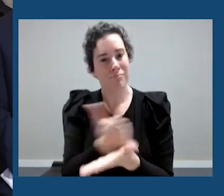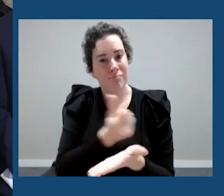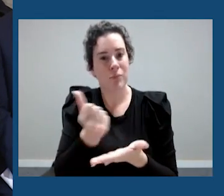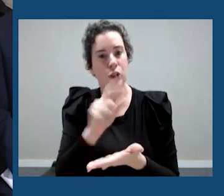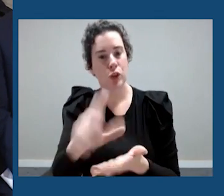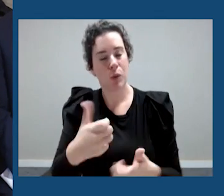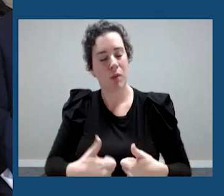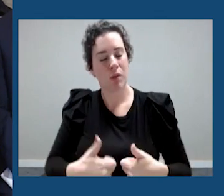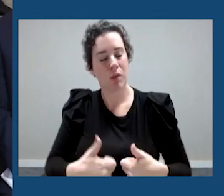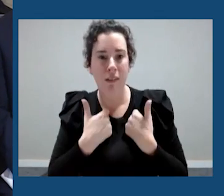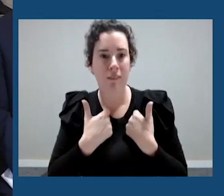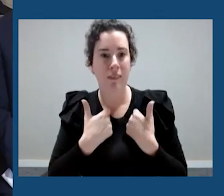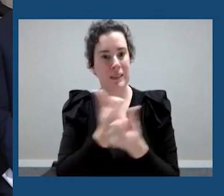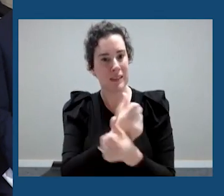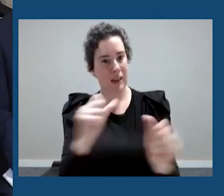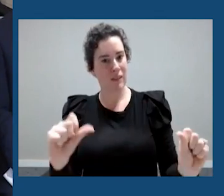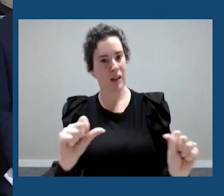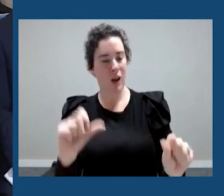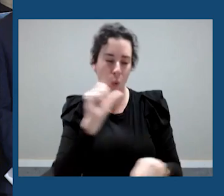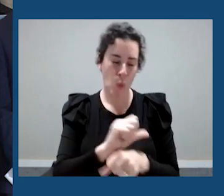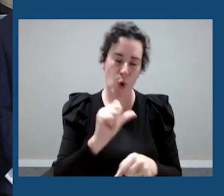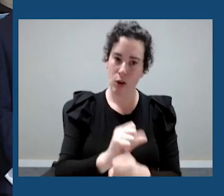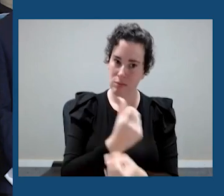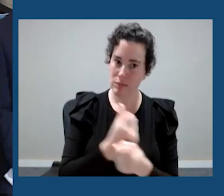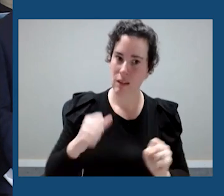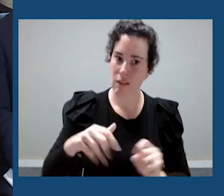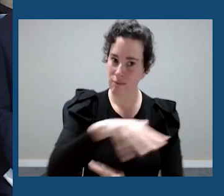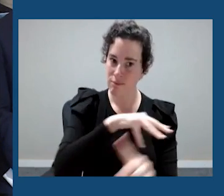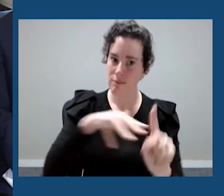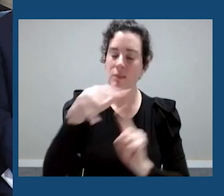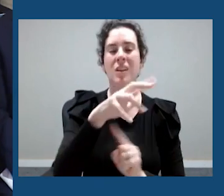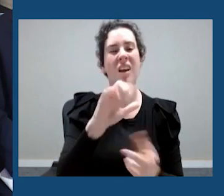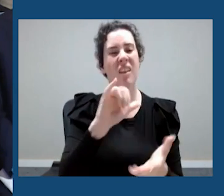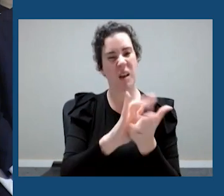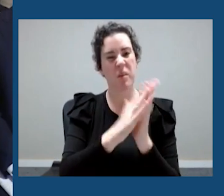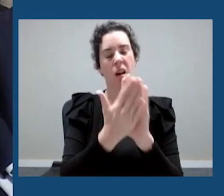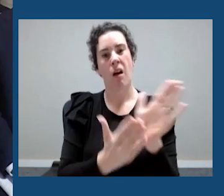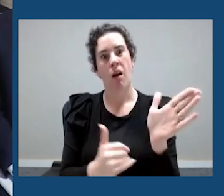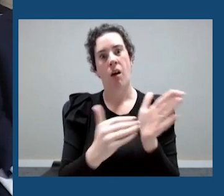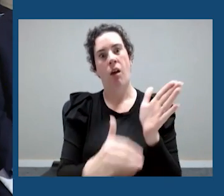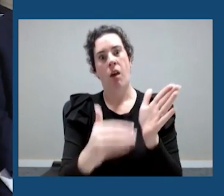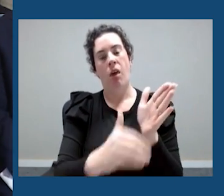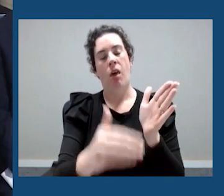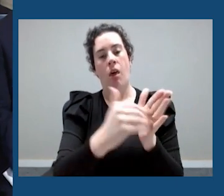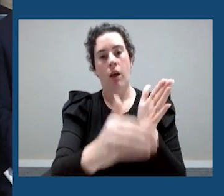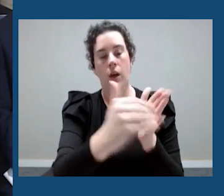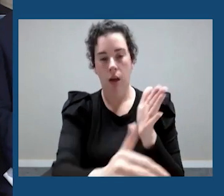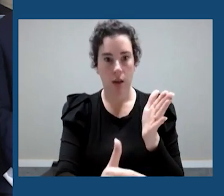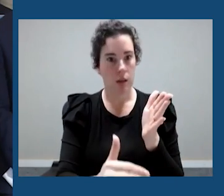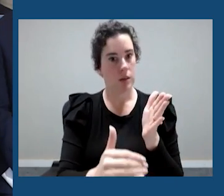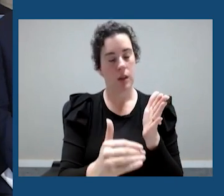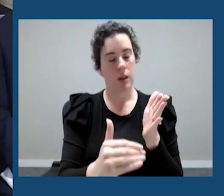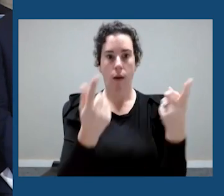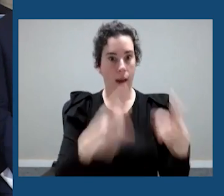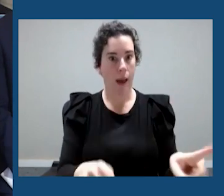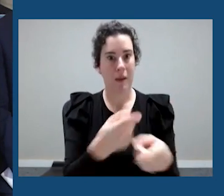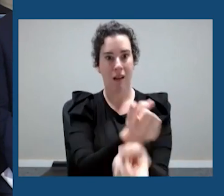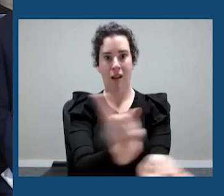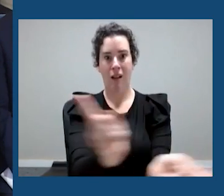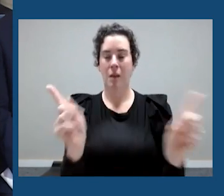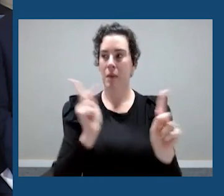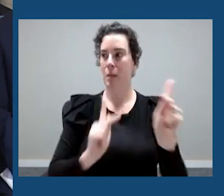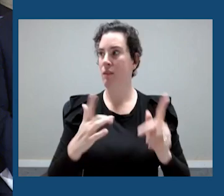And these incidents have become much more frequent. And as a result, there's been a pervasive unease just seeping through our